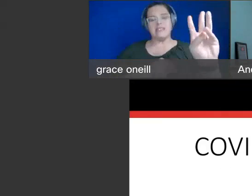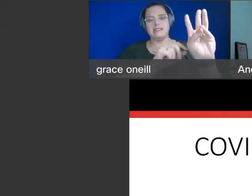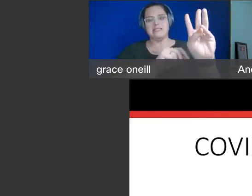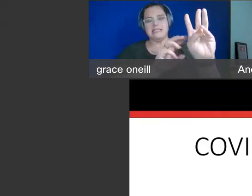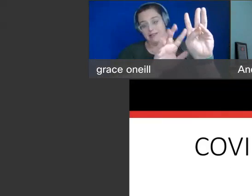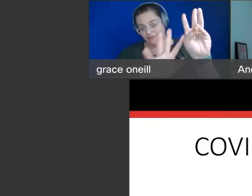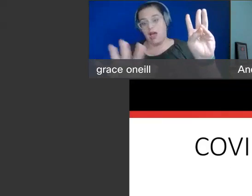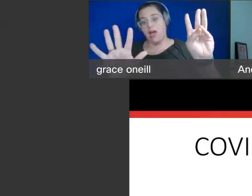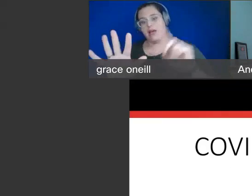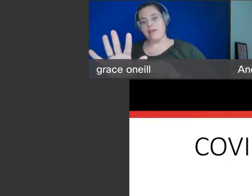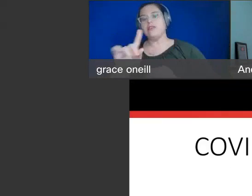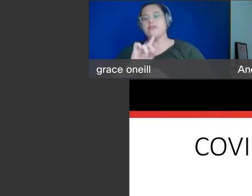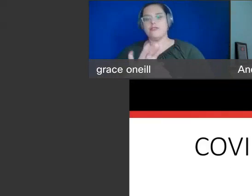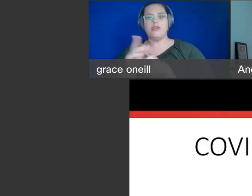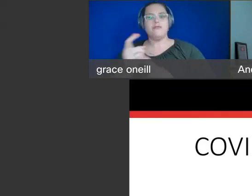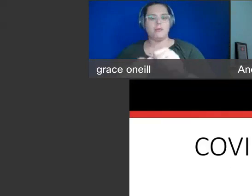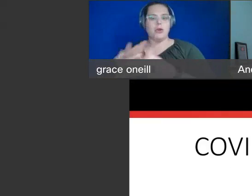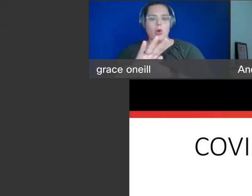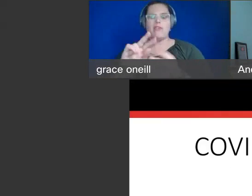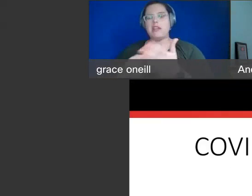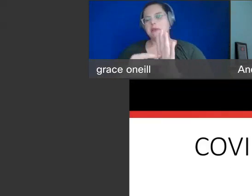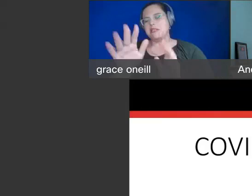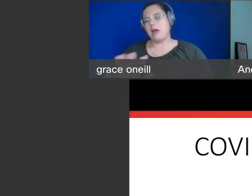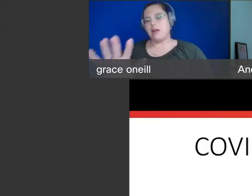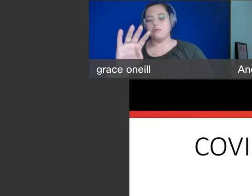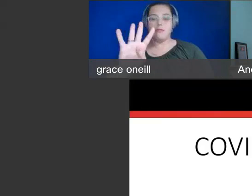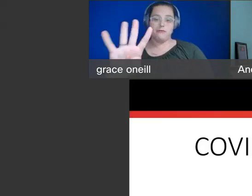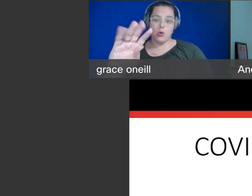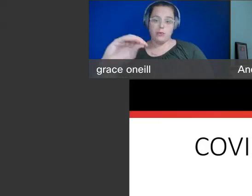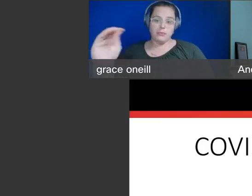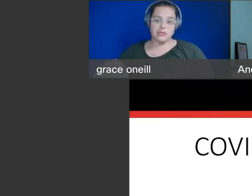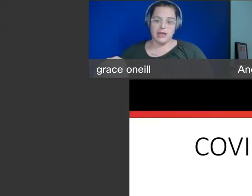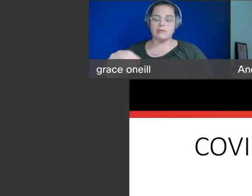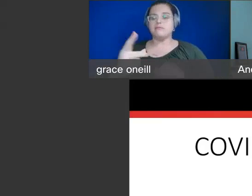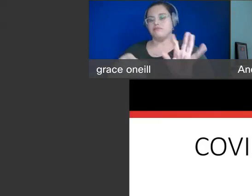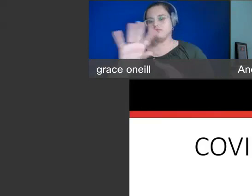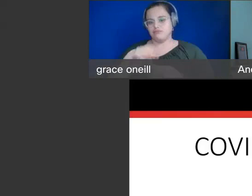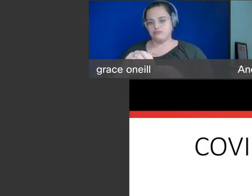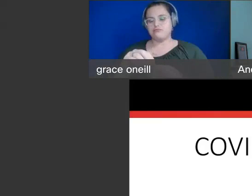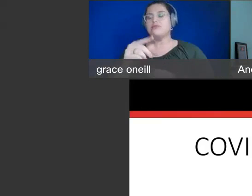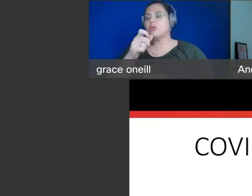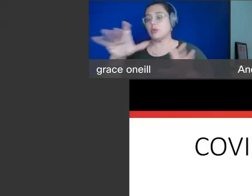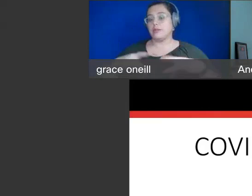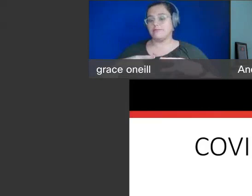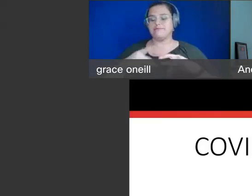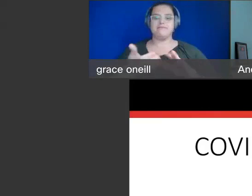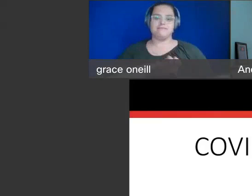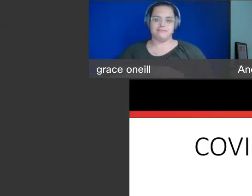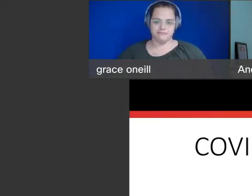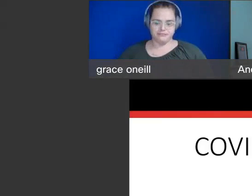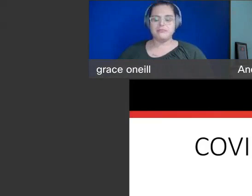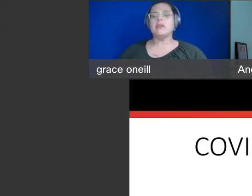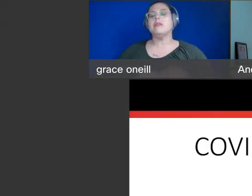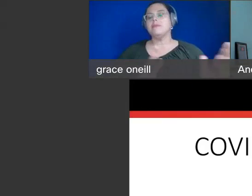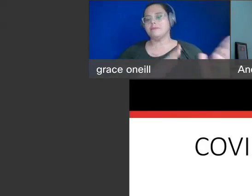over 4% of people who contracted COVID in natural homes and had a confirmed COVID death. In